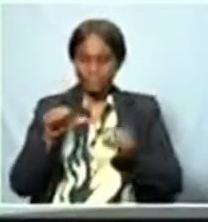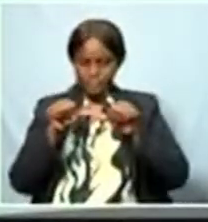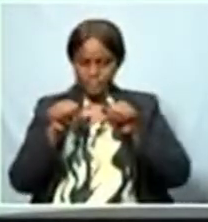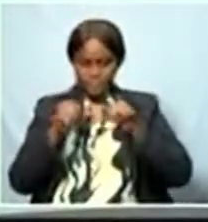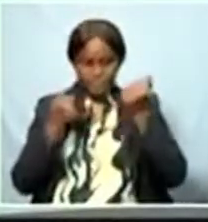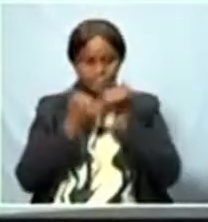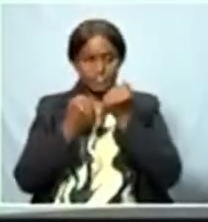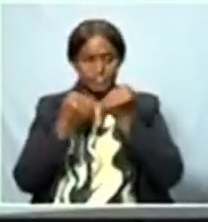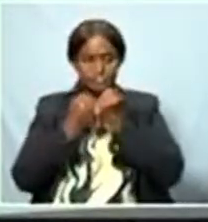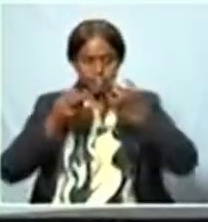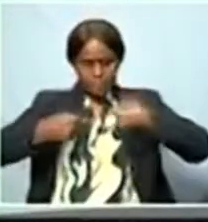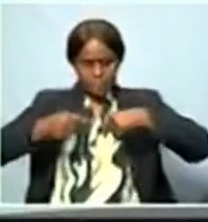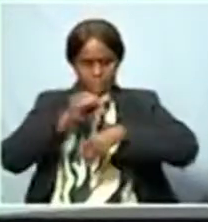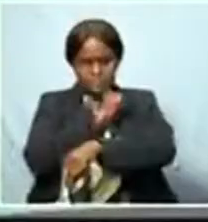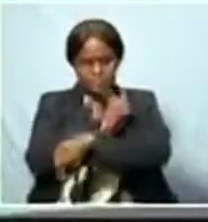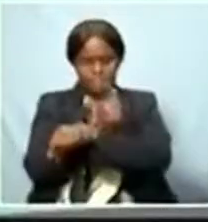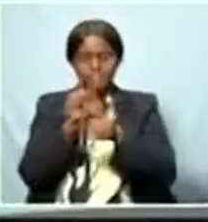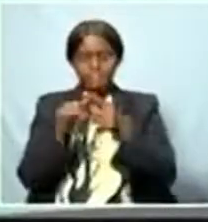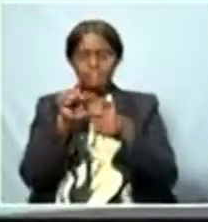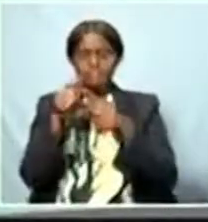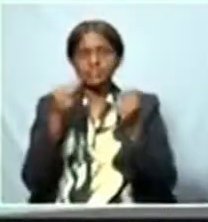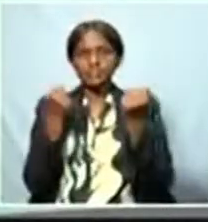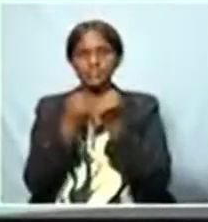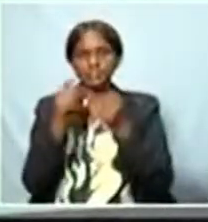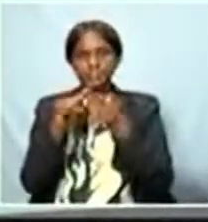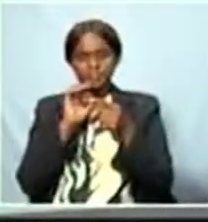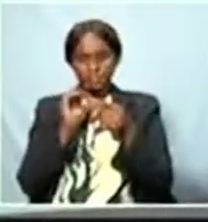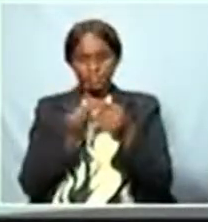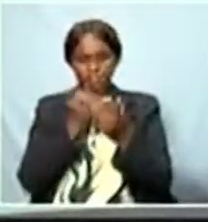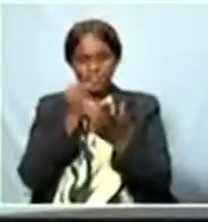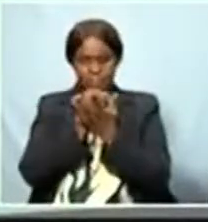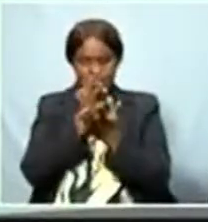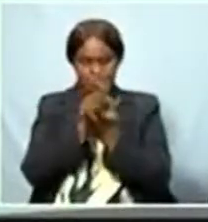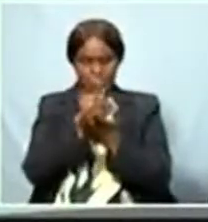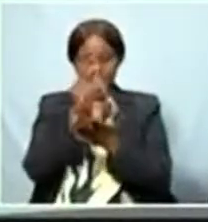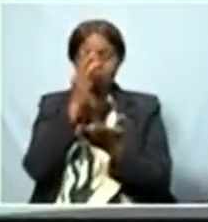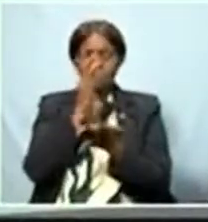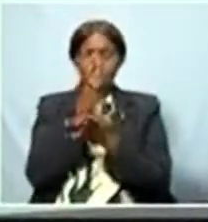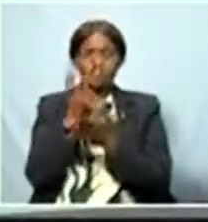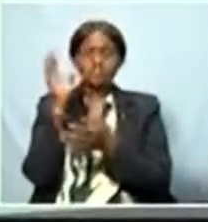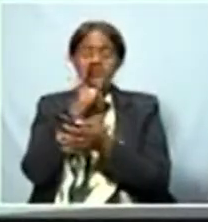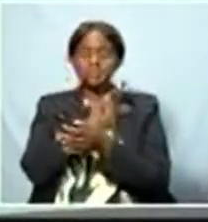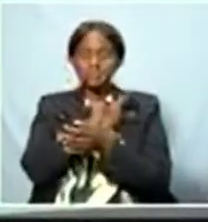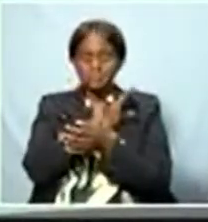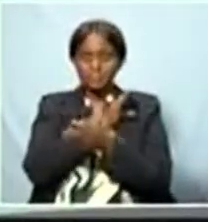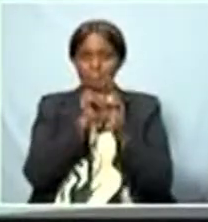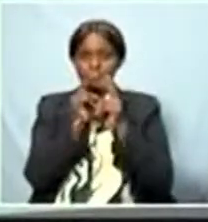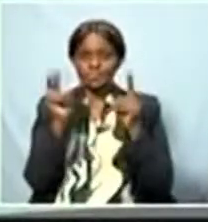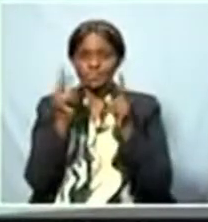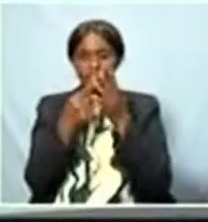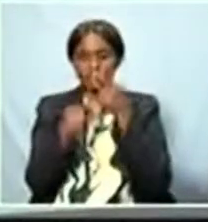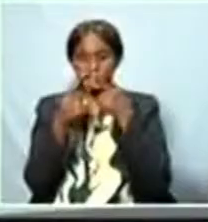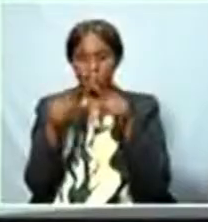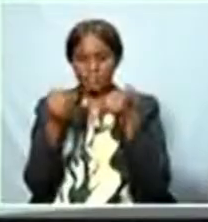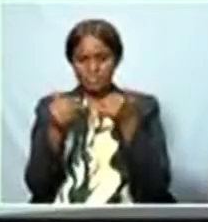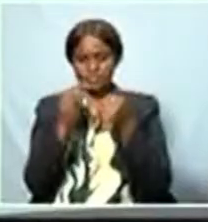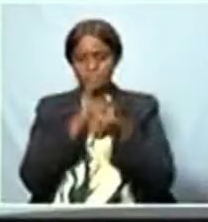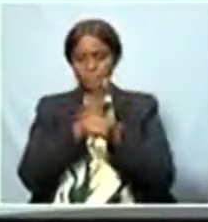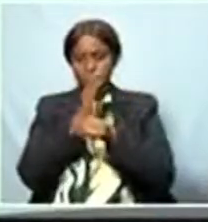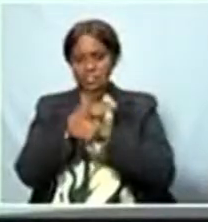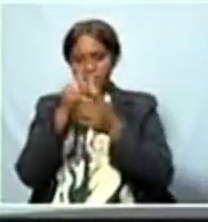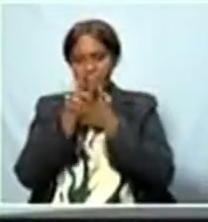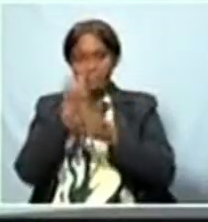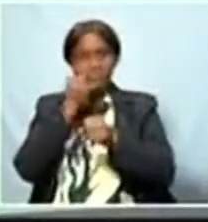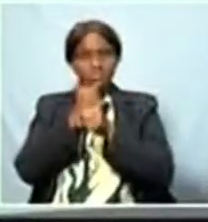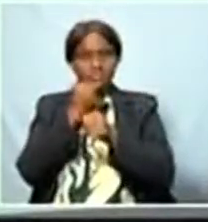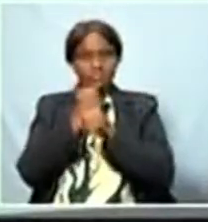supporting the local authorities, but that particular support to our office was stopped. So what happened was, once that was done,